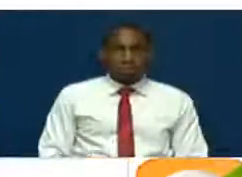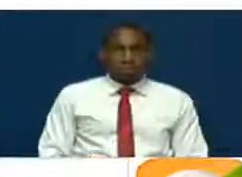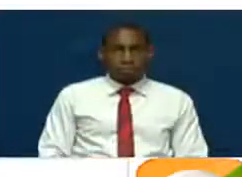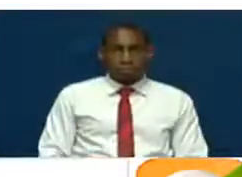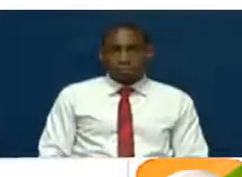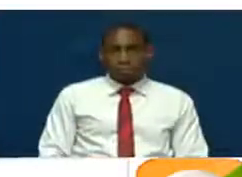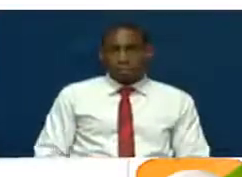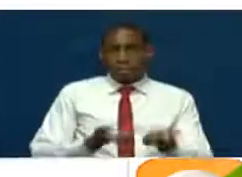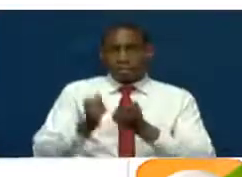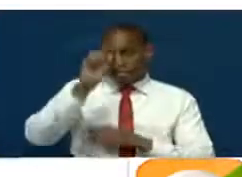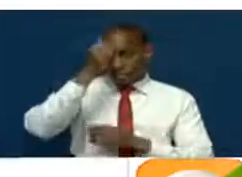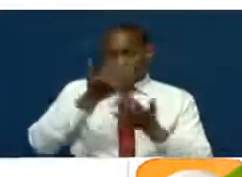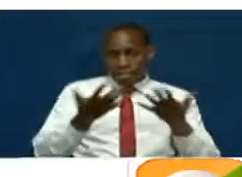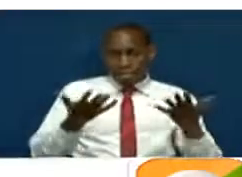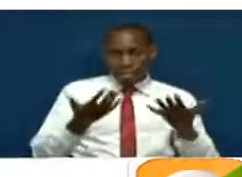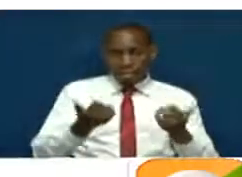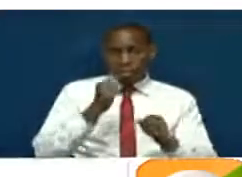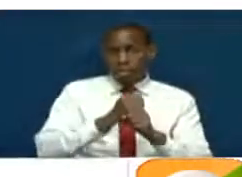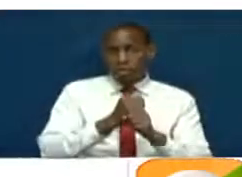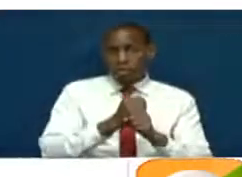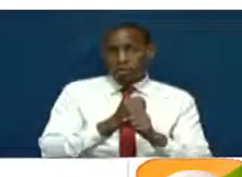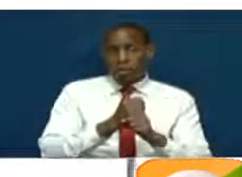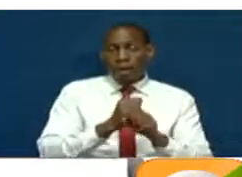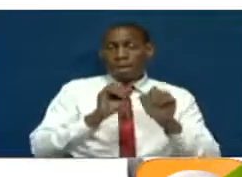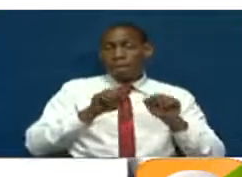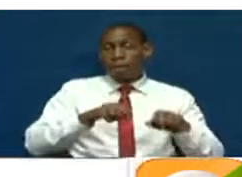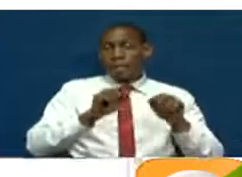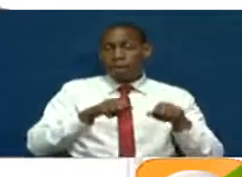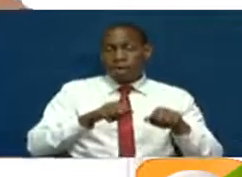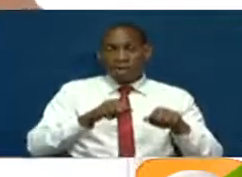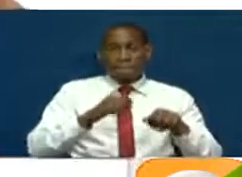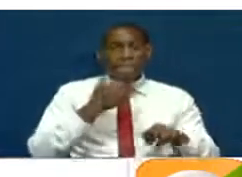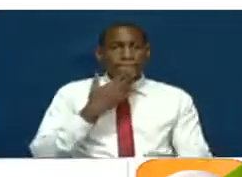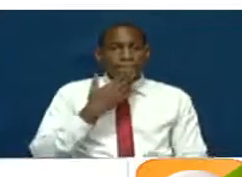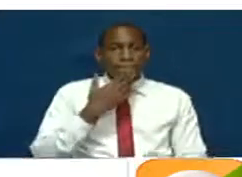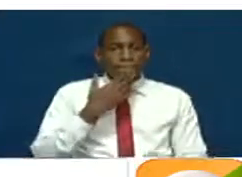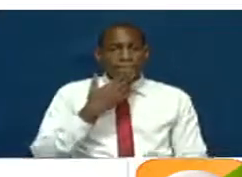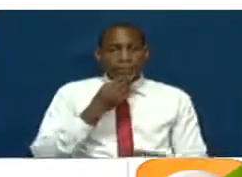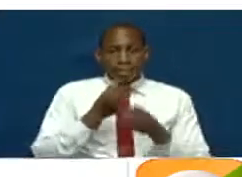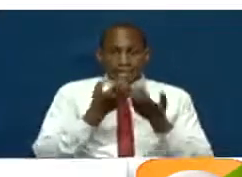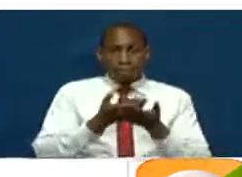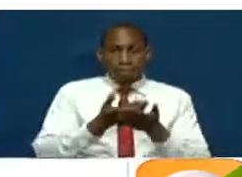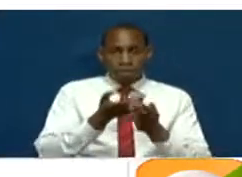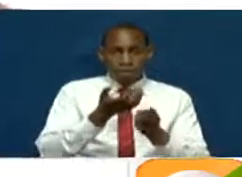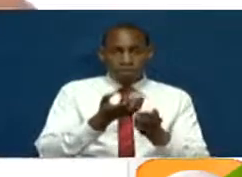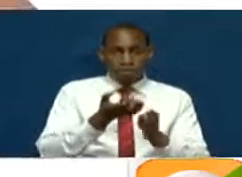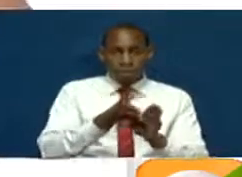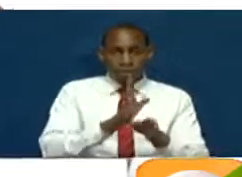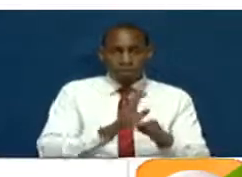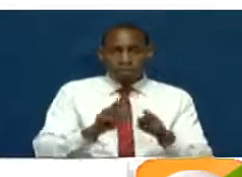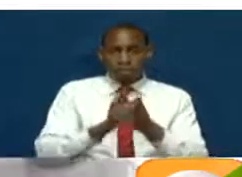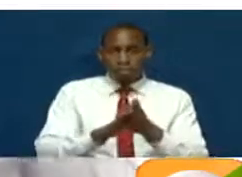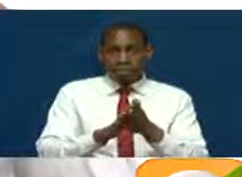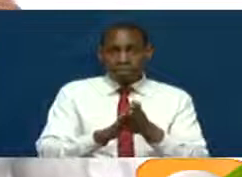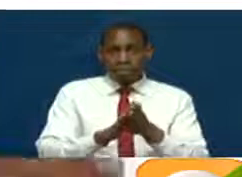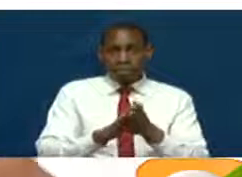The business intelligence tool now will do is be able to pull this data out and put it in